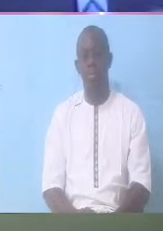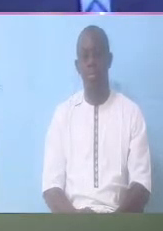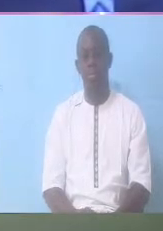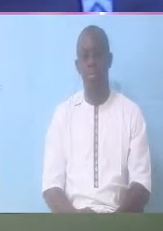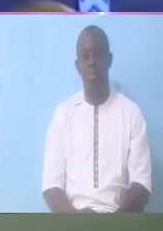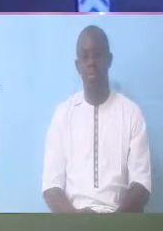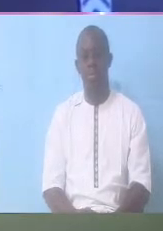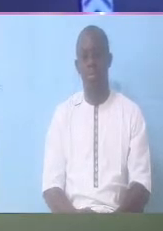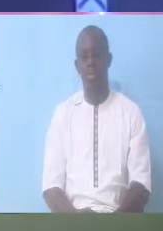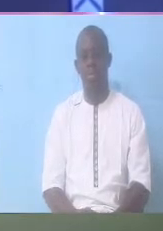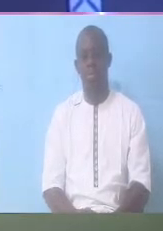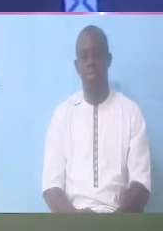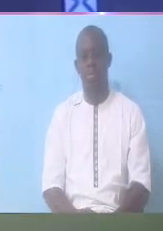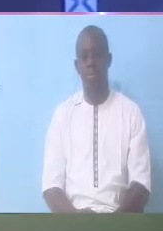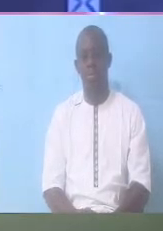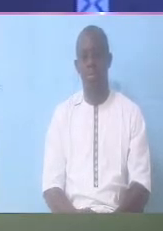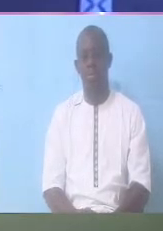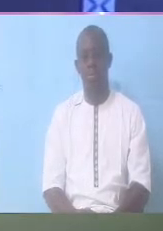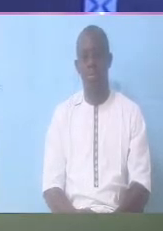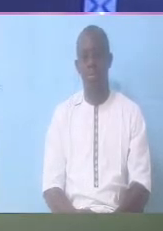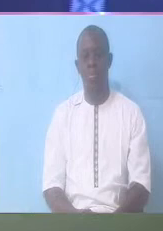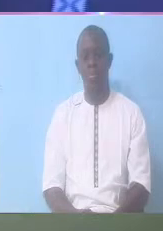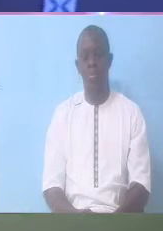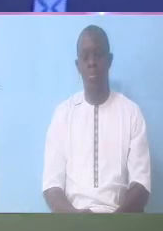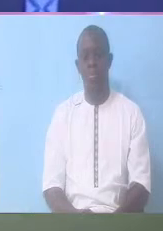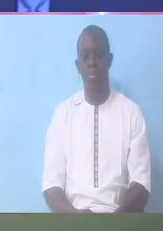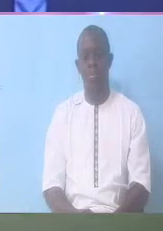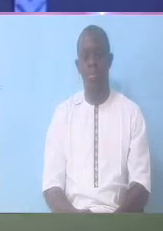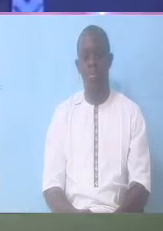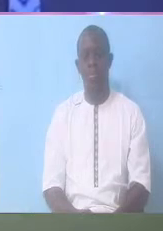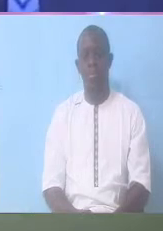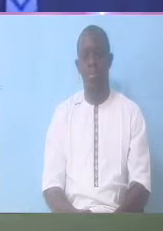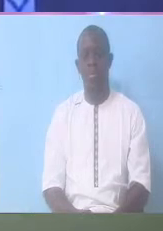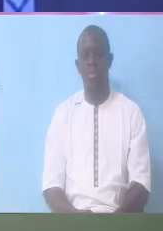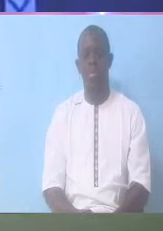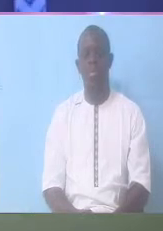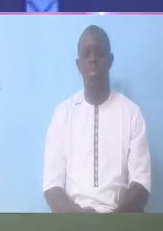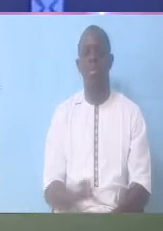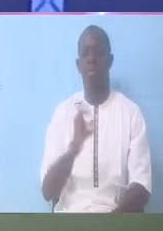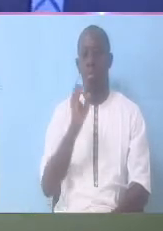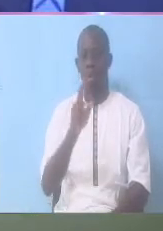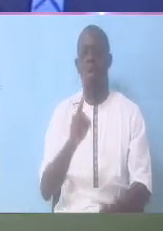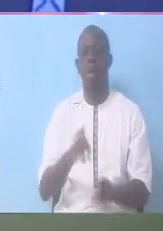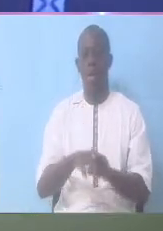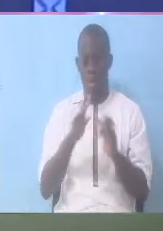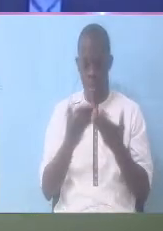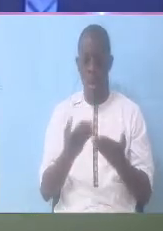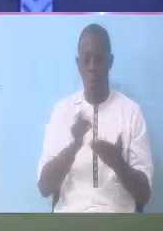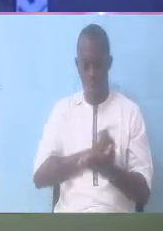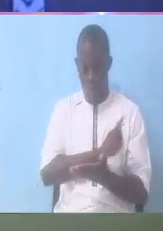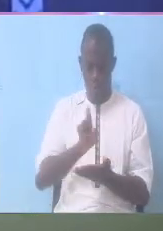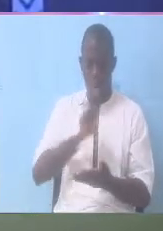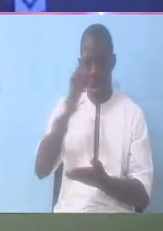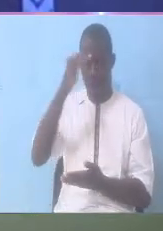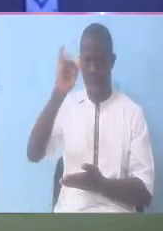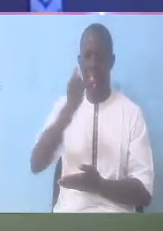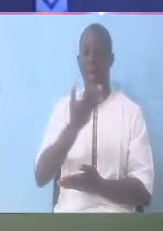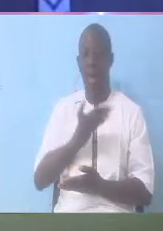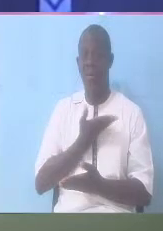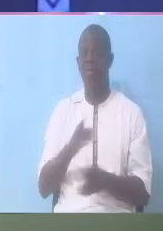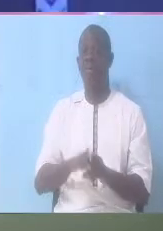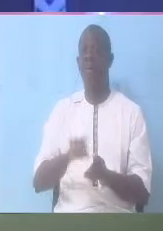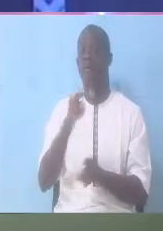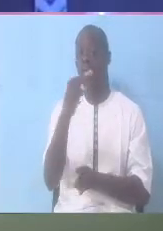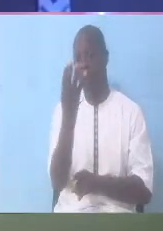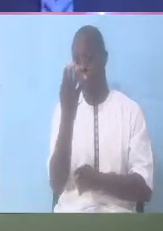yasabu nko sartolu lanya wole yatefa. Okay, so now we agree we have 4 clear cases of